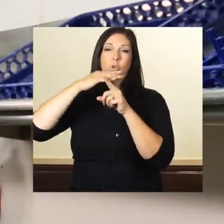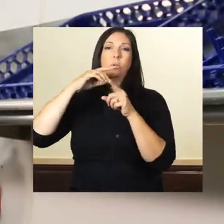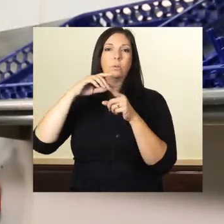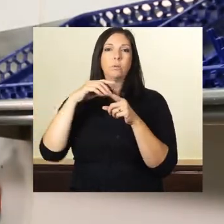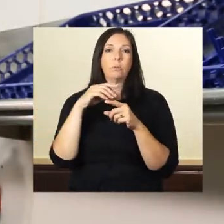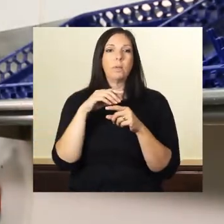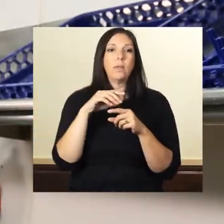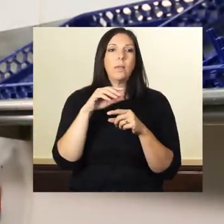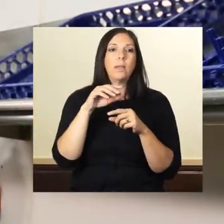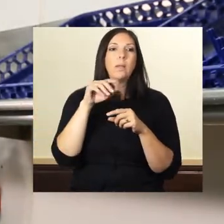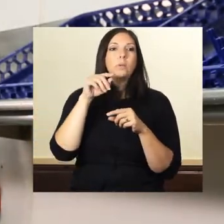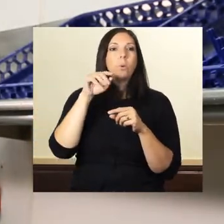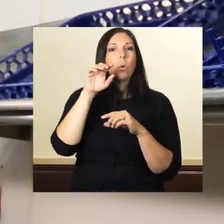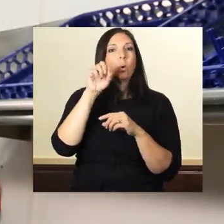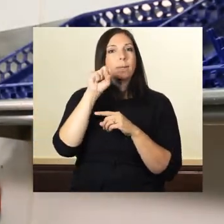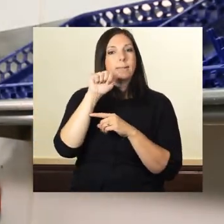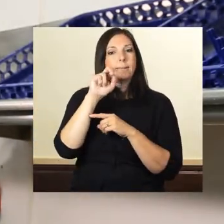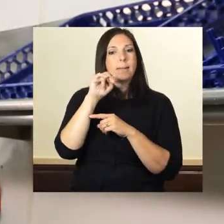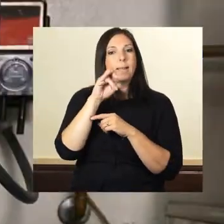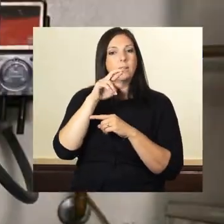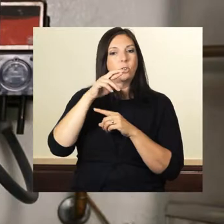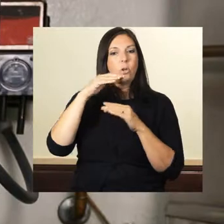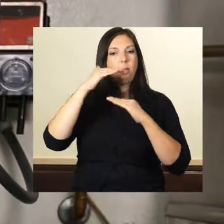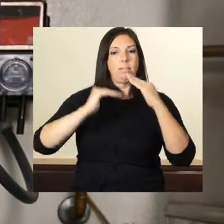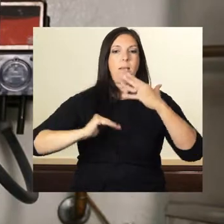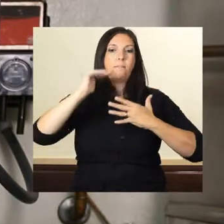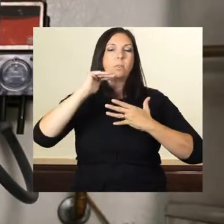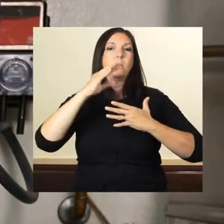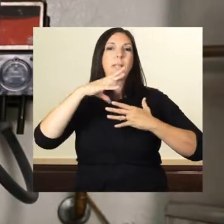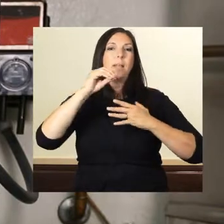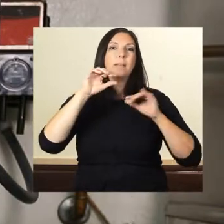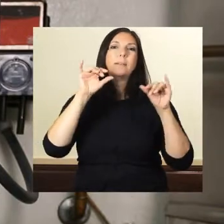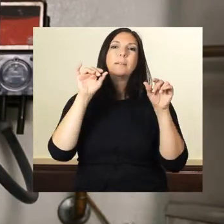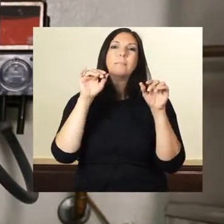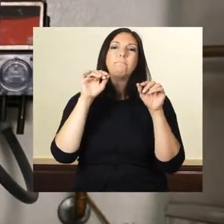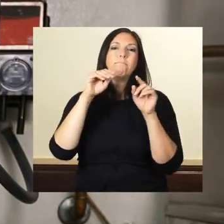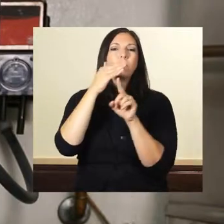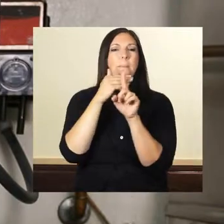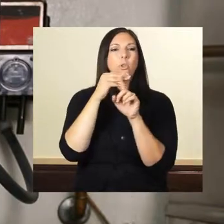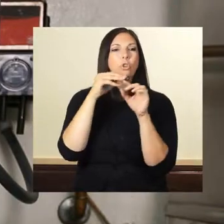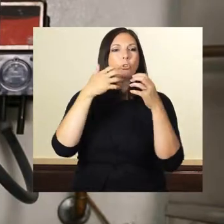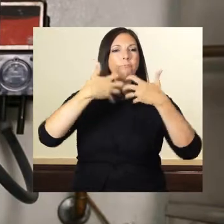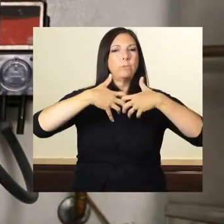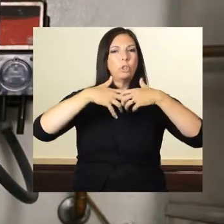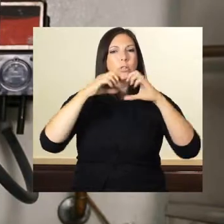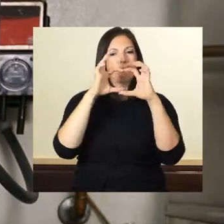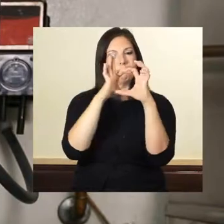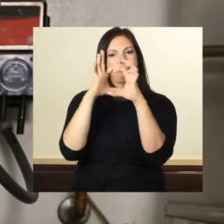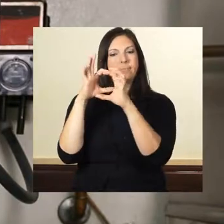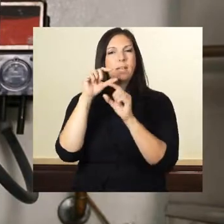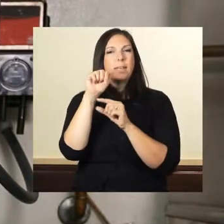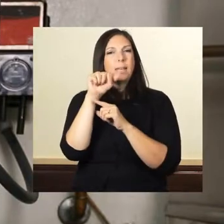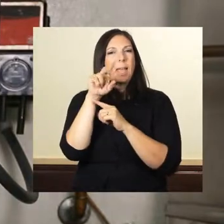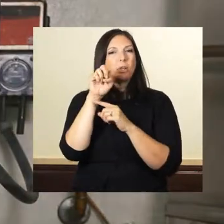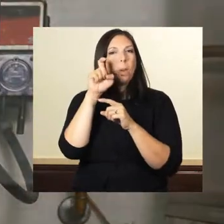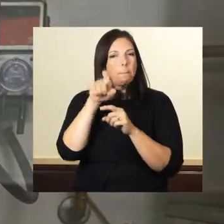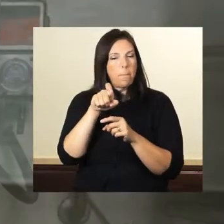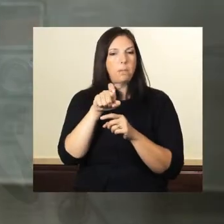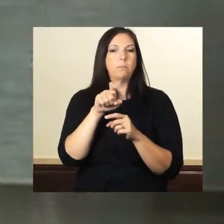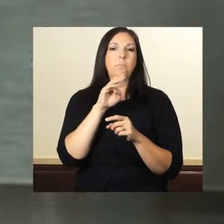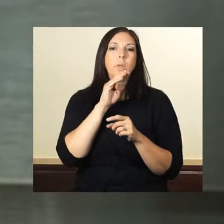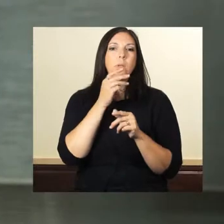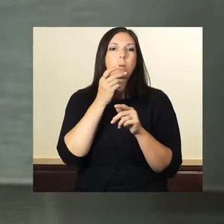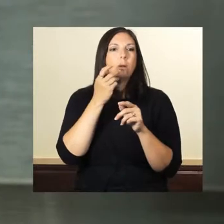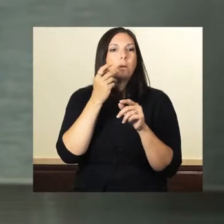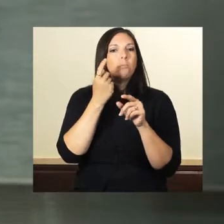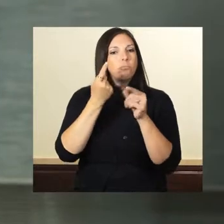reaching correct temperatures for sanitization. So temperature gauges and sanitizer levels must be monitored. If you